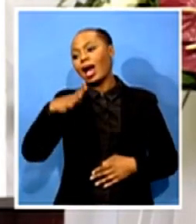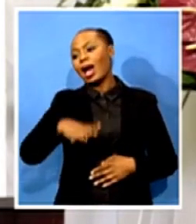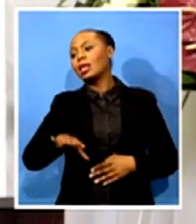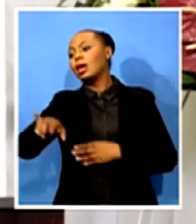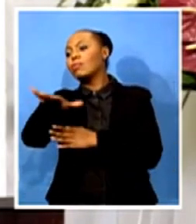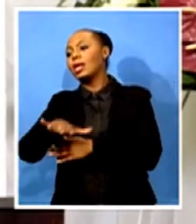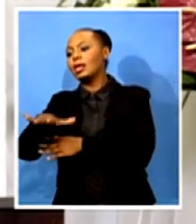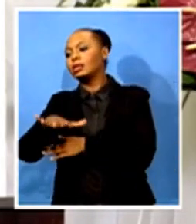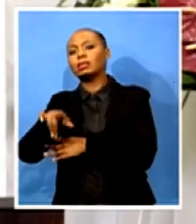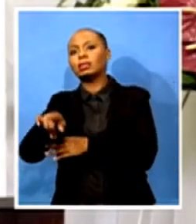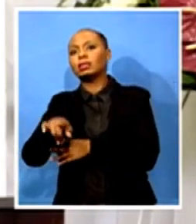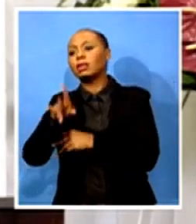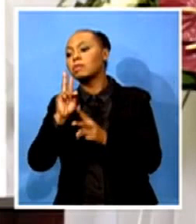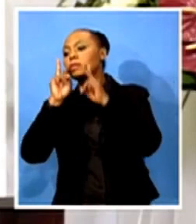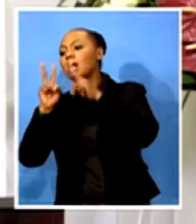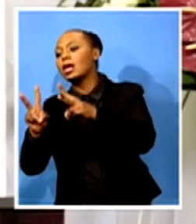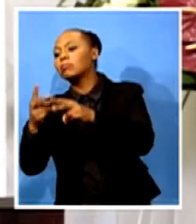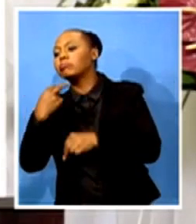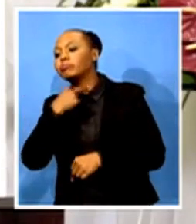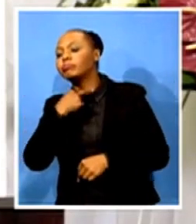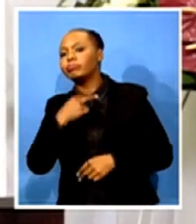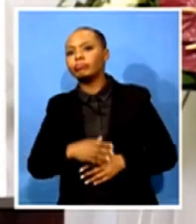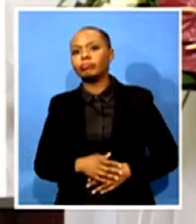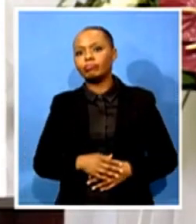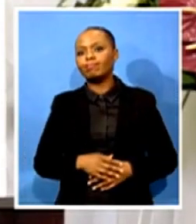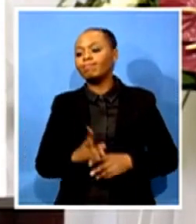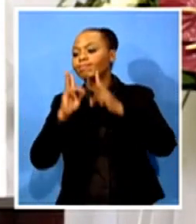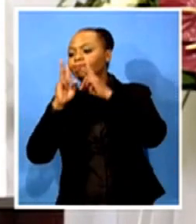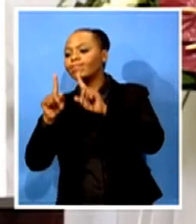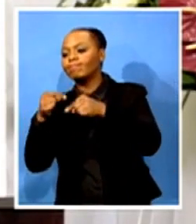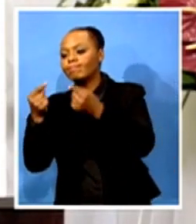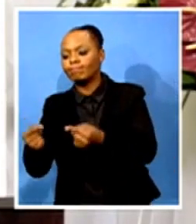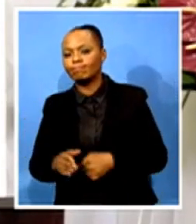there was nothing we could do about that at that point in time.